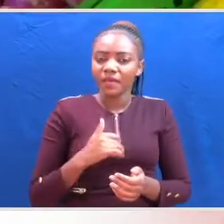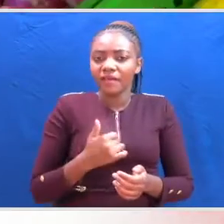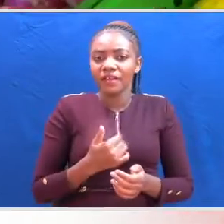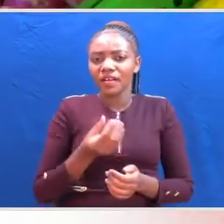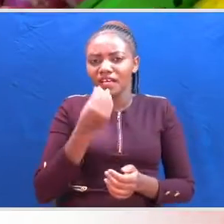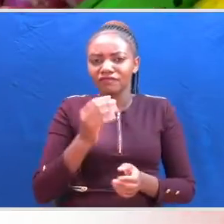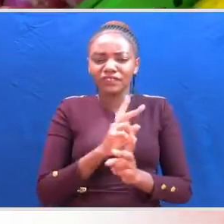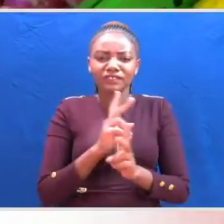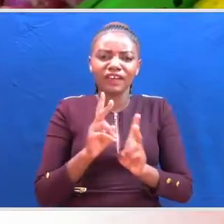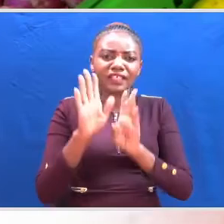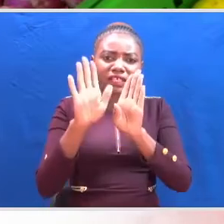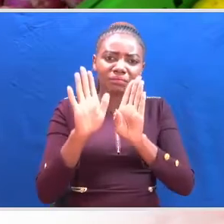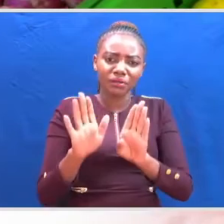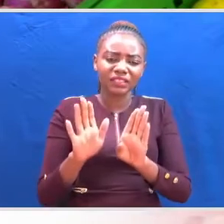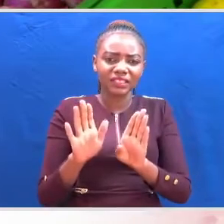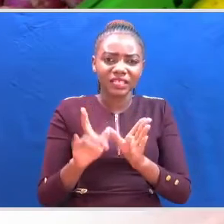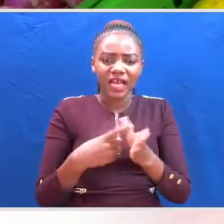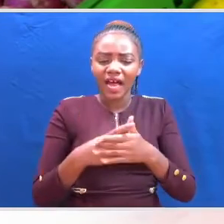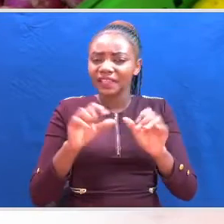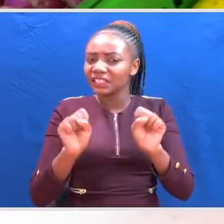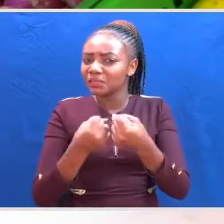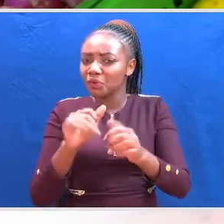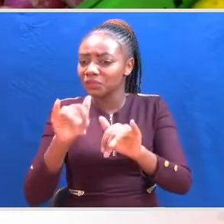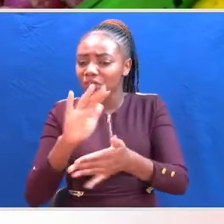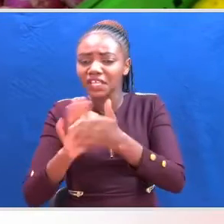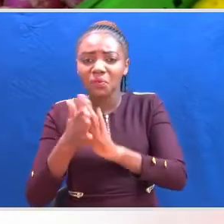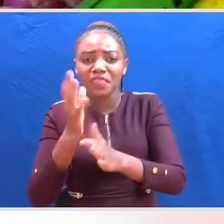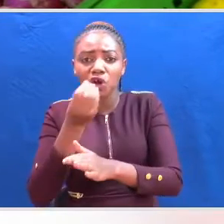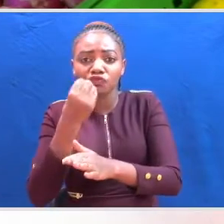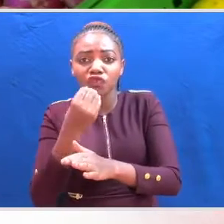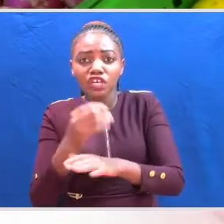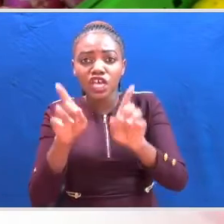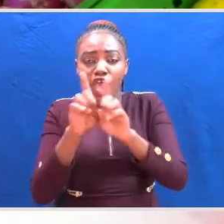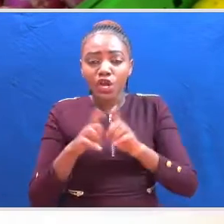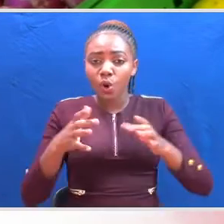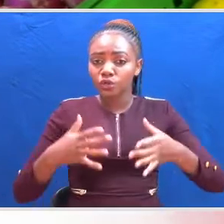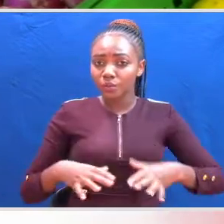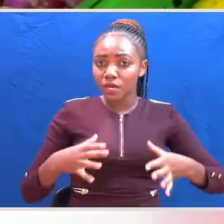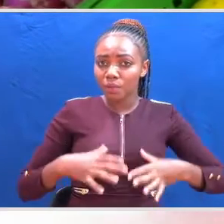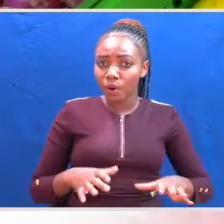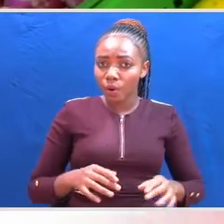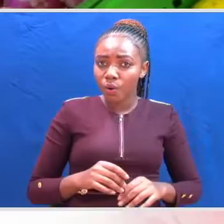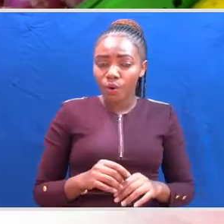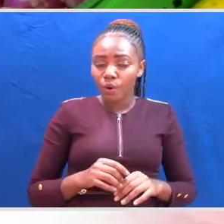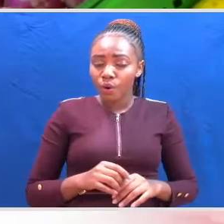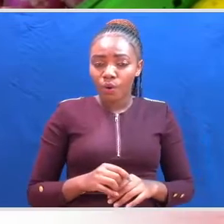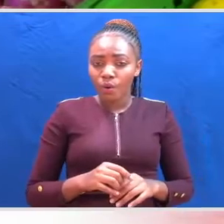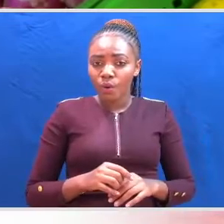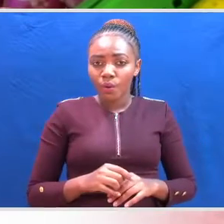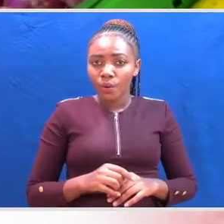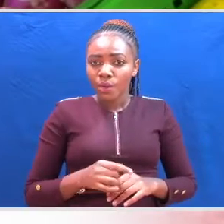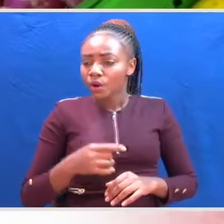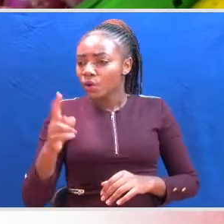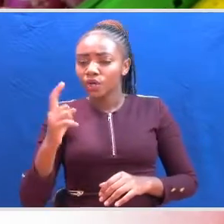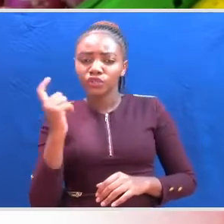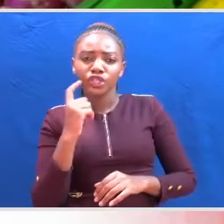necessity, and you can never go wrong with food. And also people were not like going to shops or not going